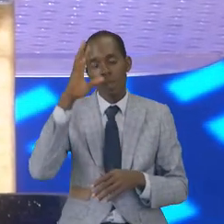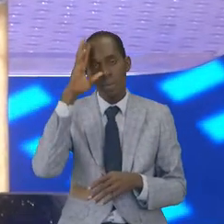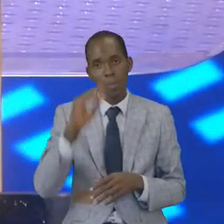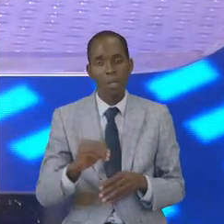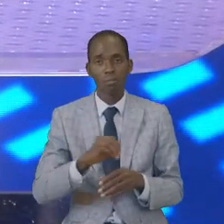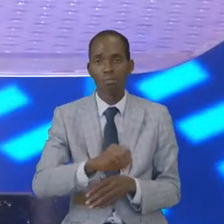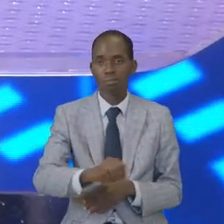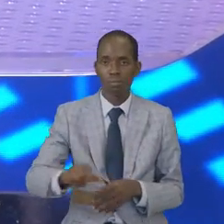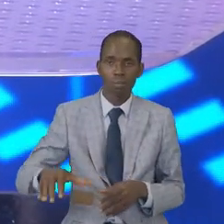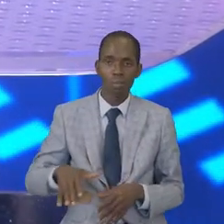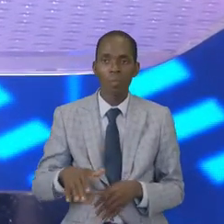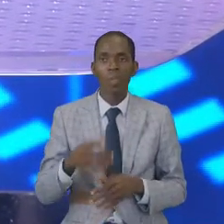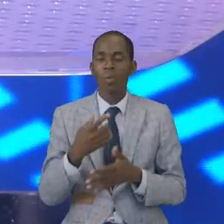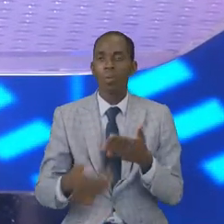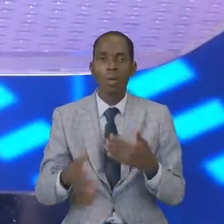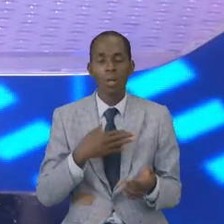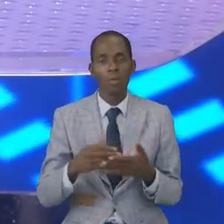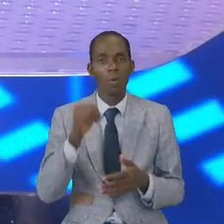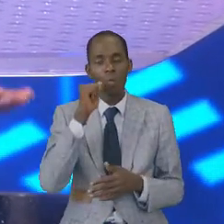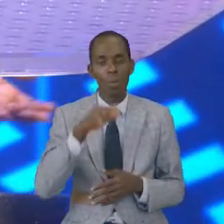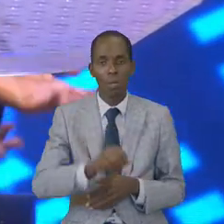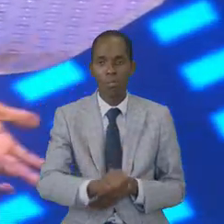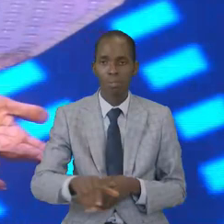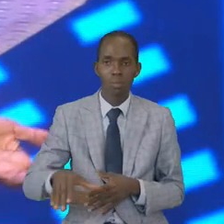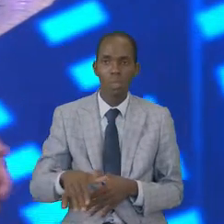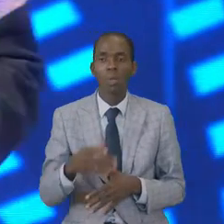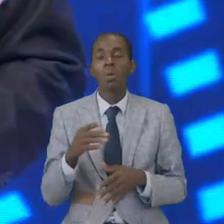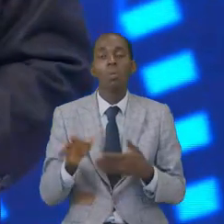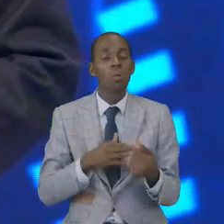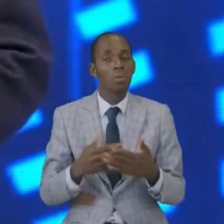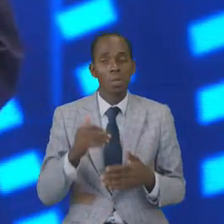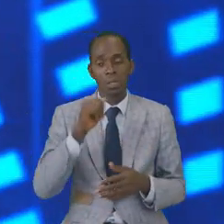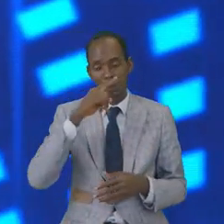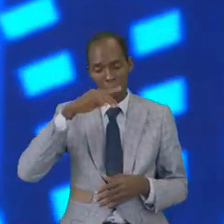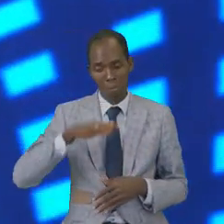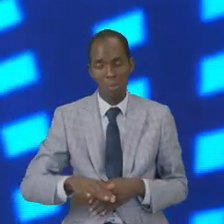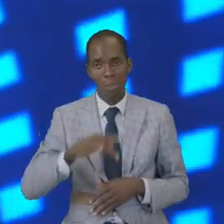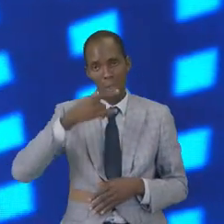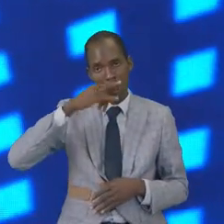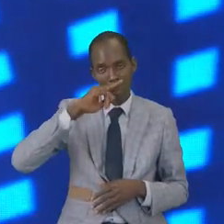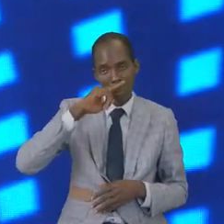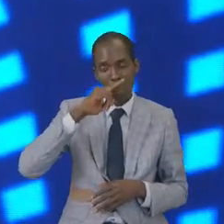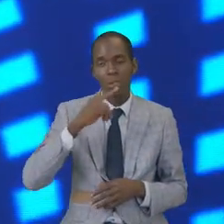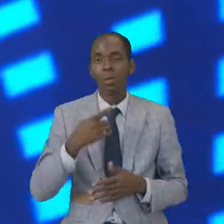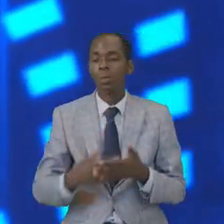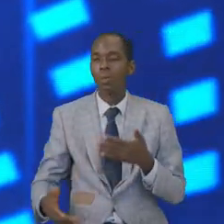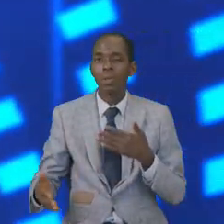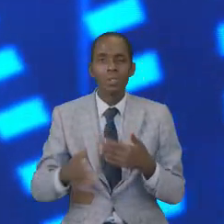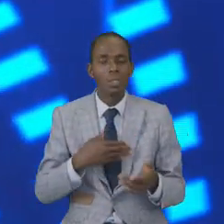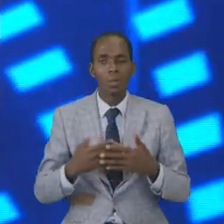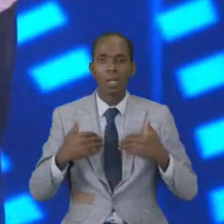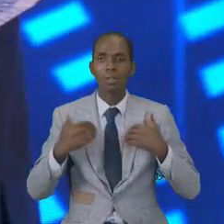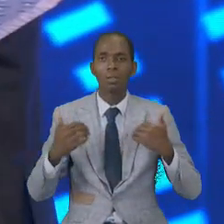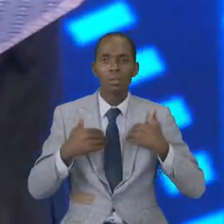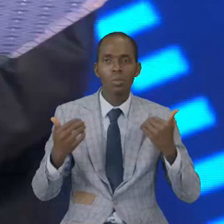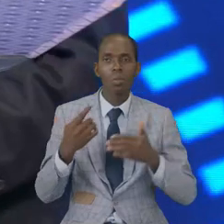soweth, whatsoever a woman soweth, whatever, even a child, a teenager, a youth, whatsoever